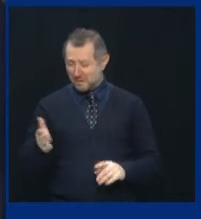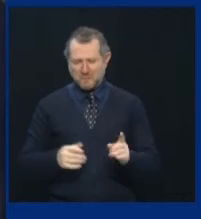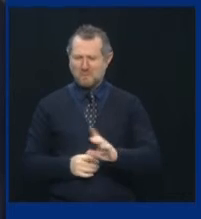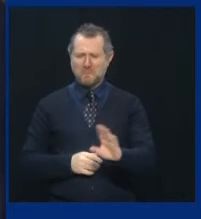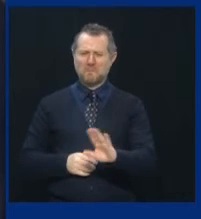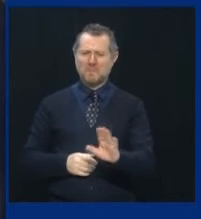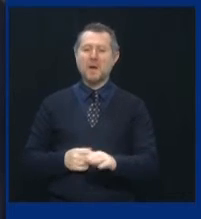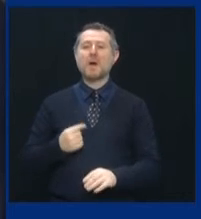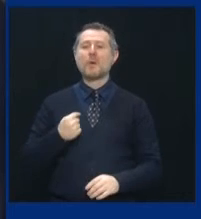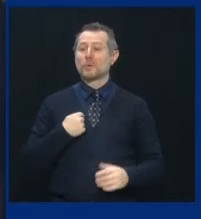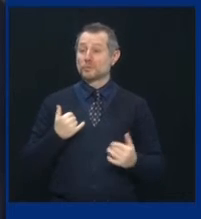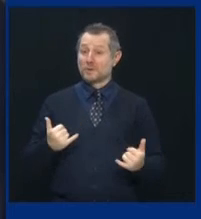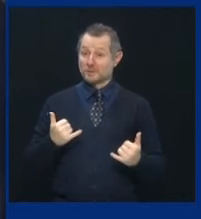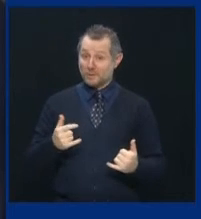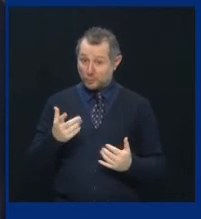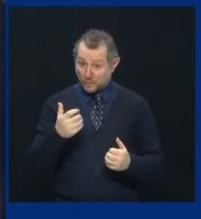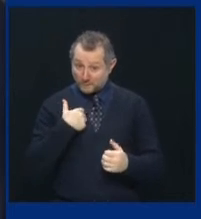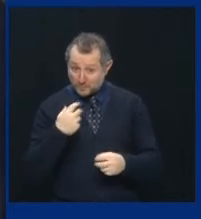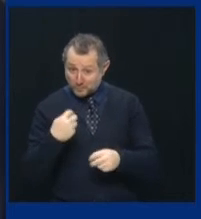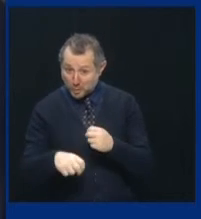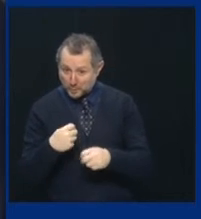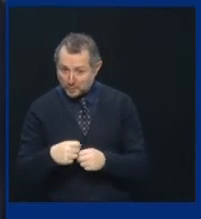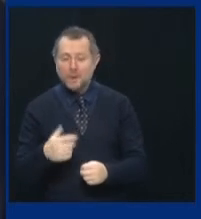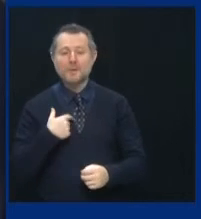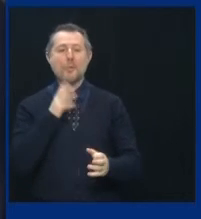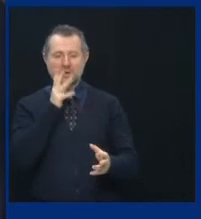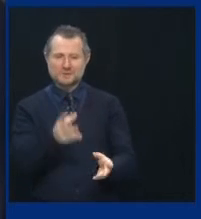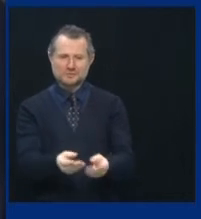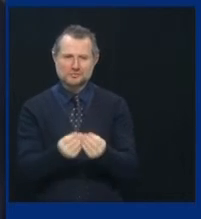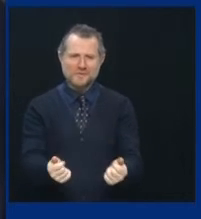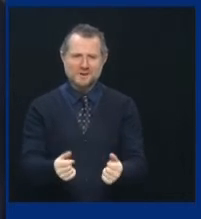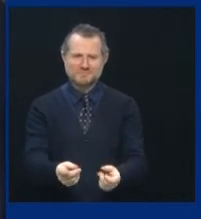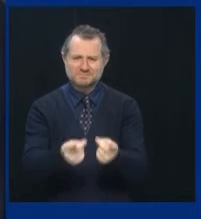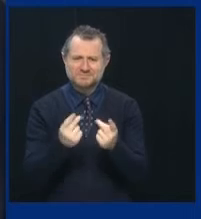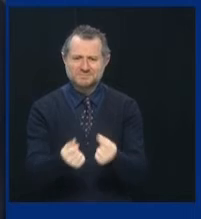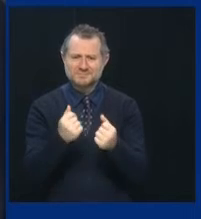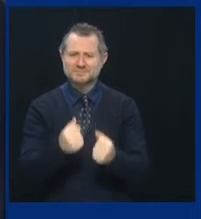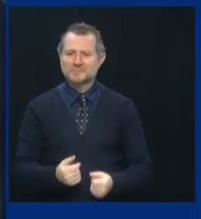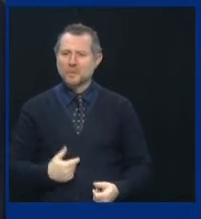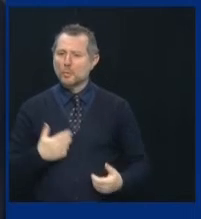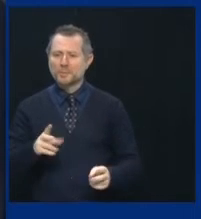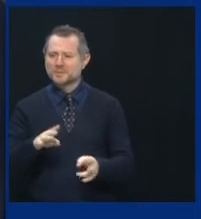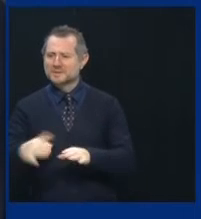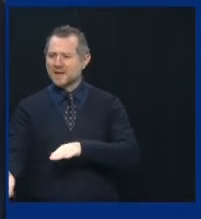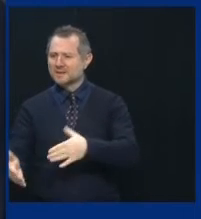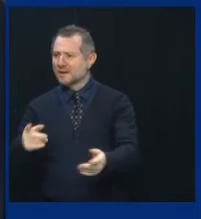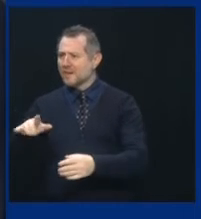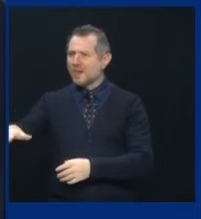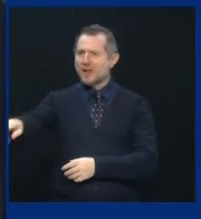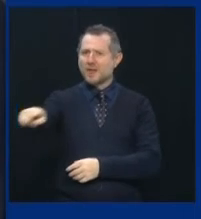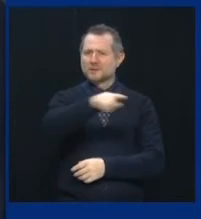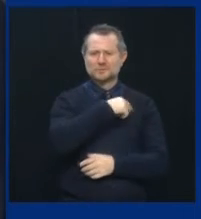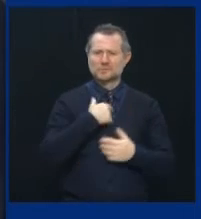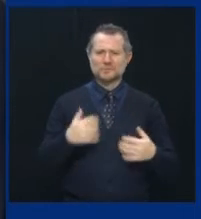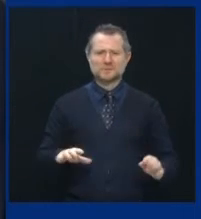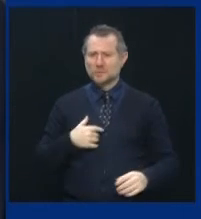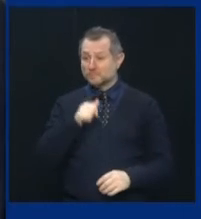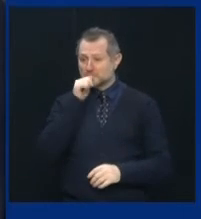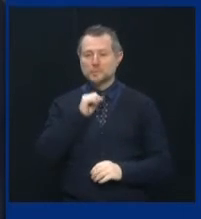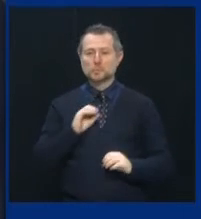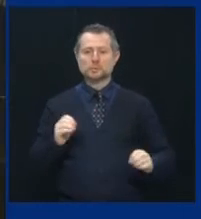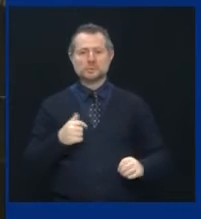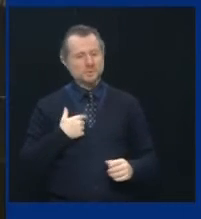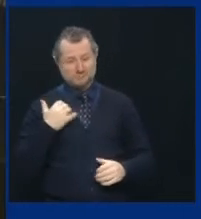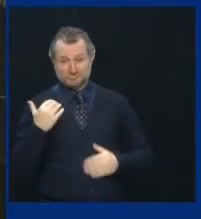constructive impatience. This is a matter of life and death. So yes, I'm impatient, but I think it's constructive.